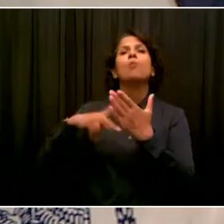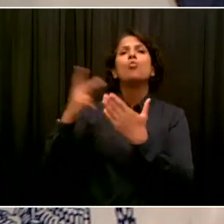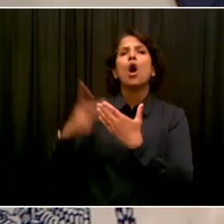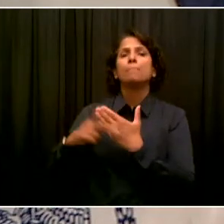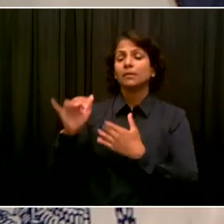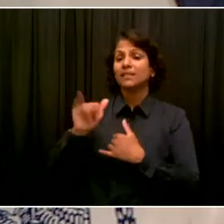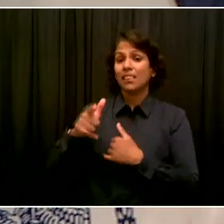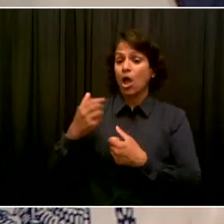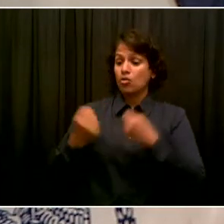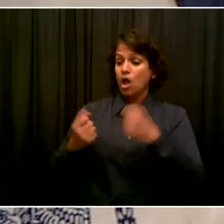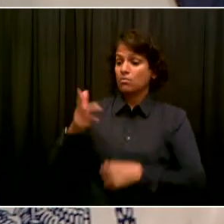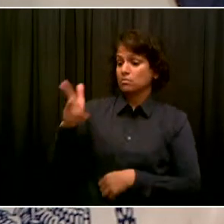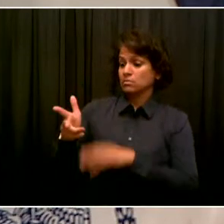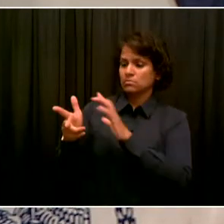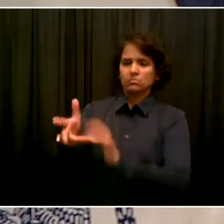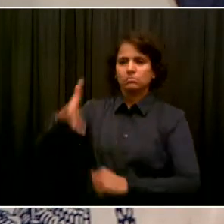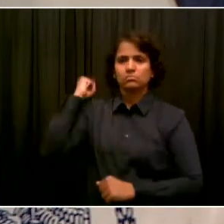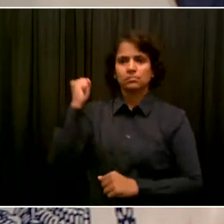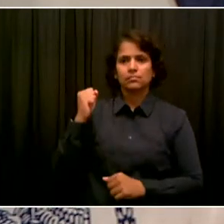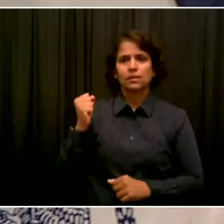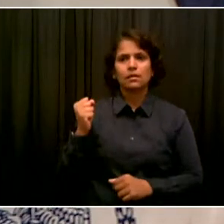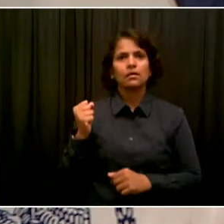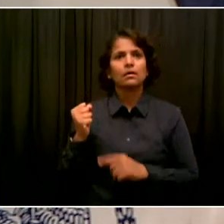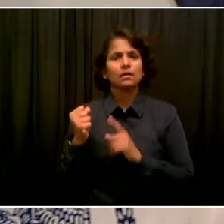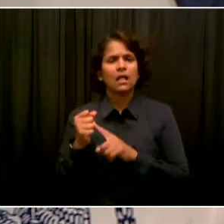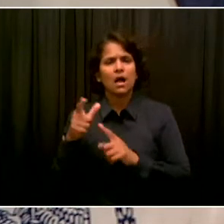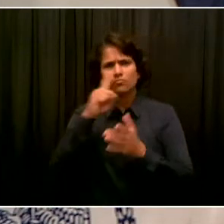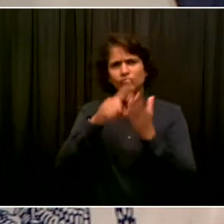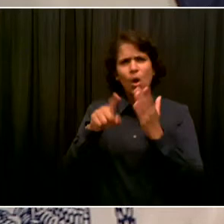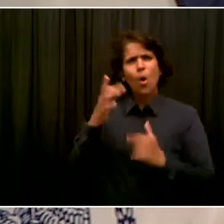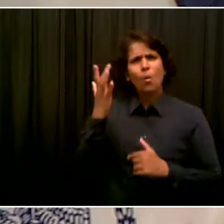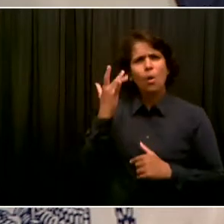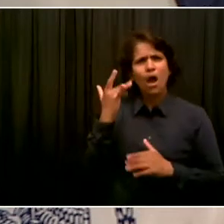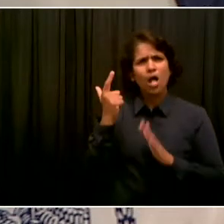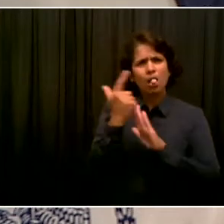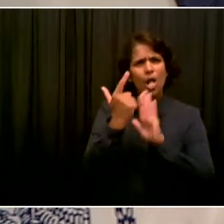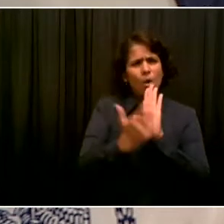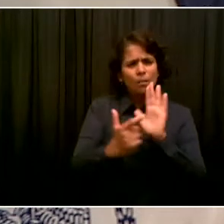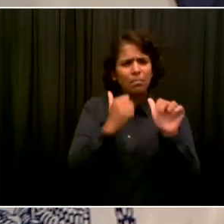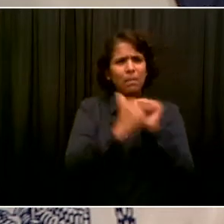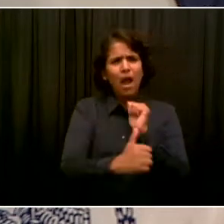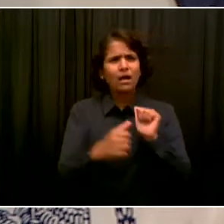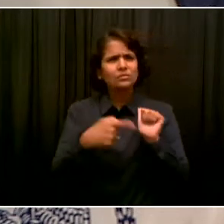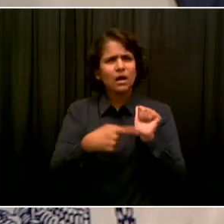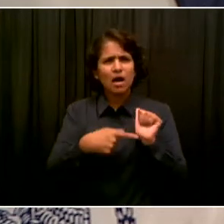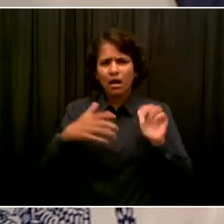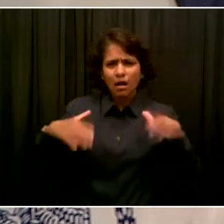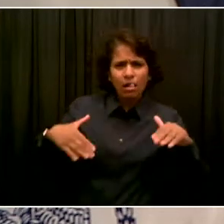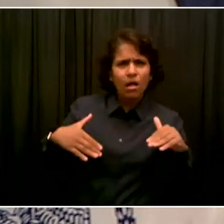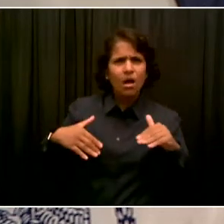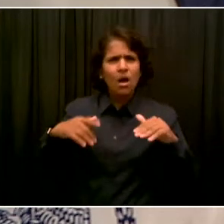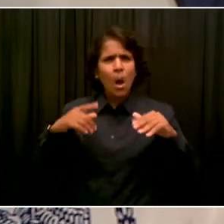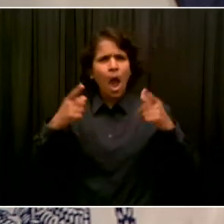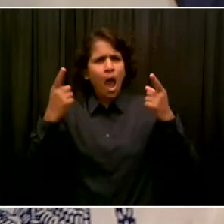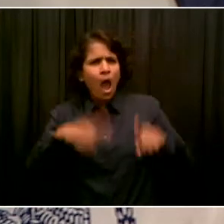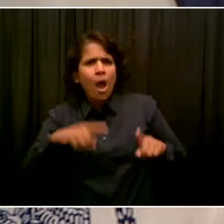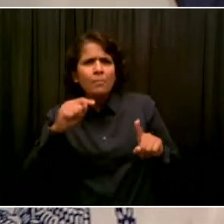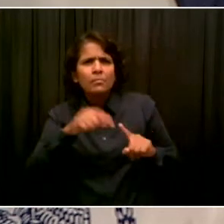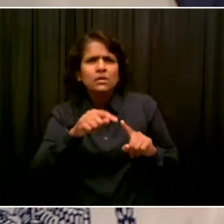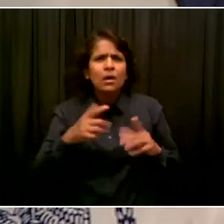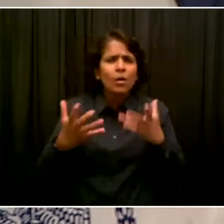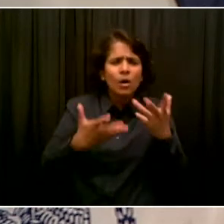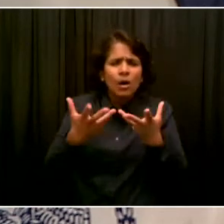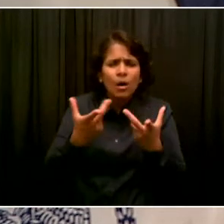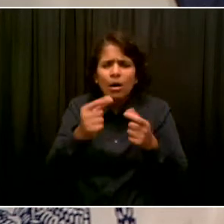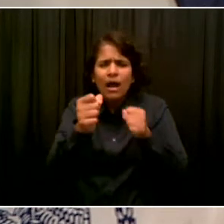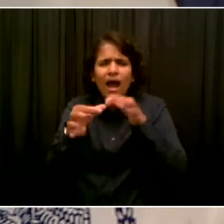on a timely basis. Then yesterday, your transportation commissioner said that the program's classes were never meant to start until